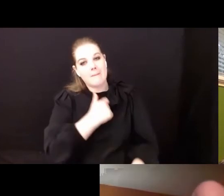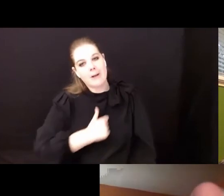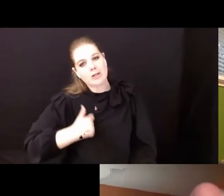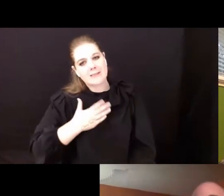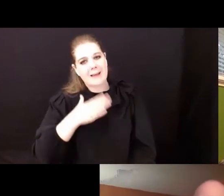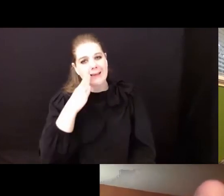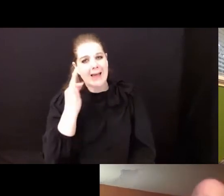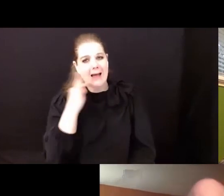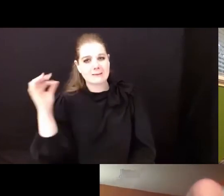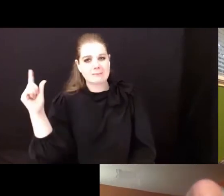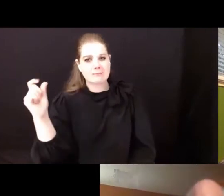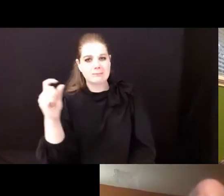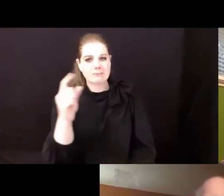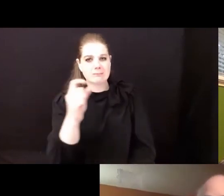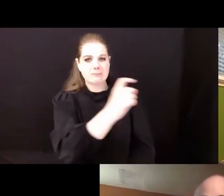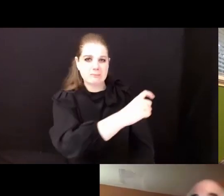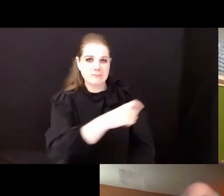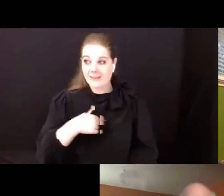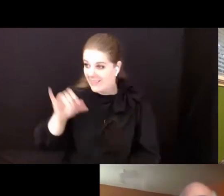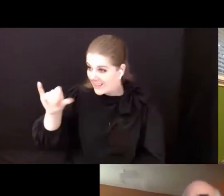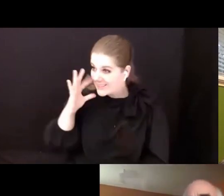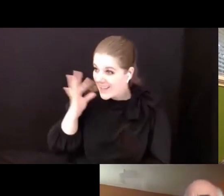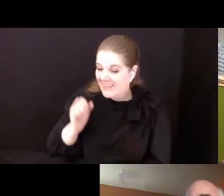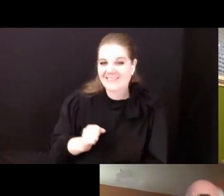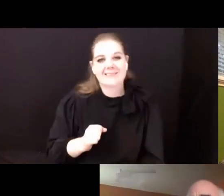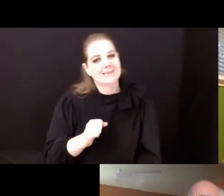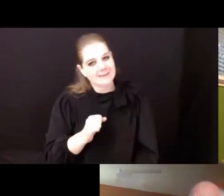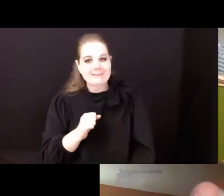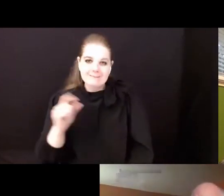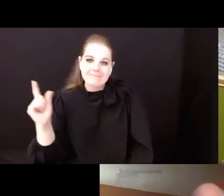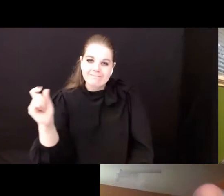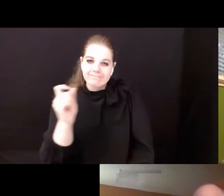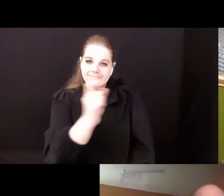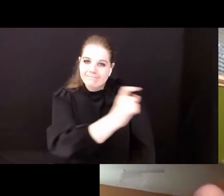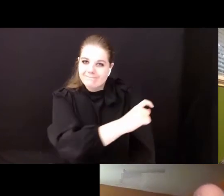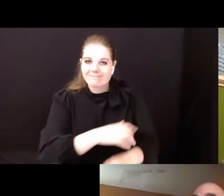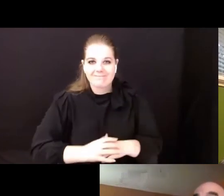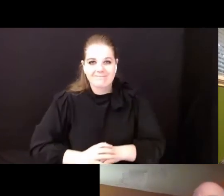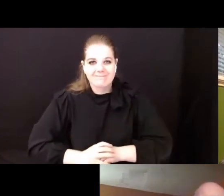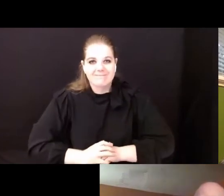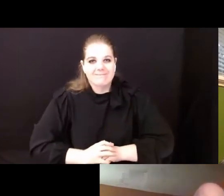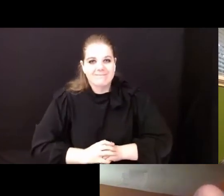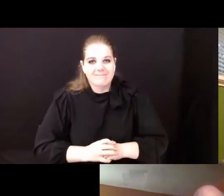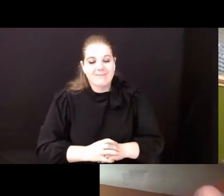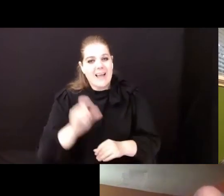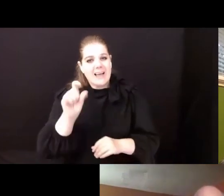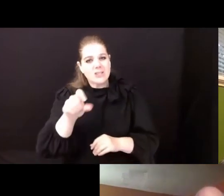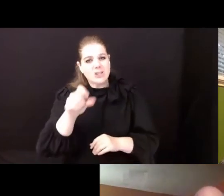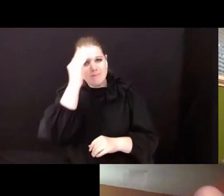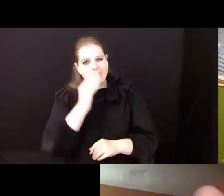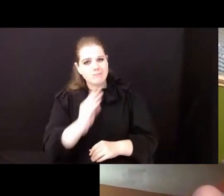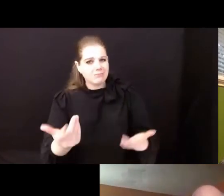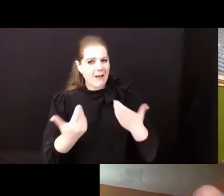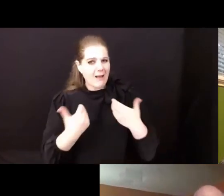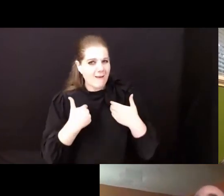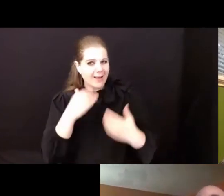that a cat? Walked across. And I should have given that disclaimer. I have a cat, and